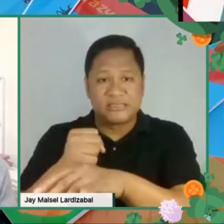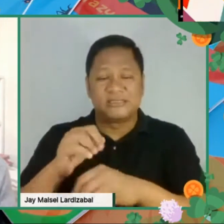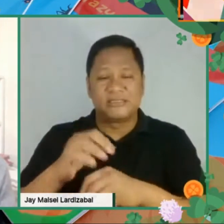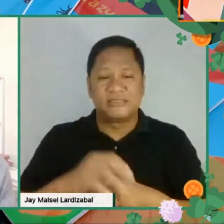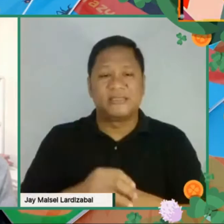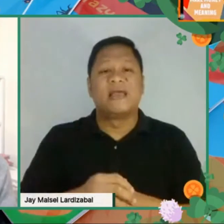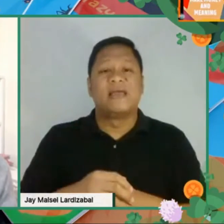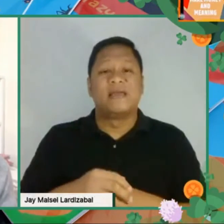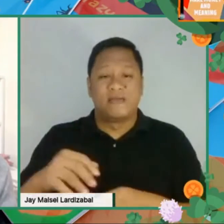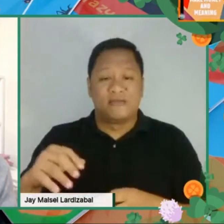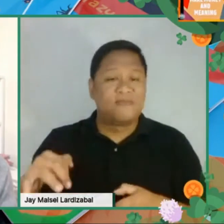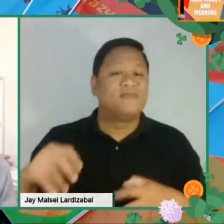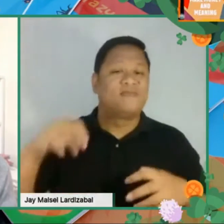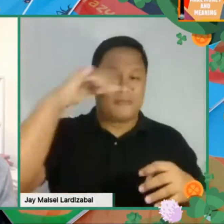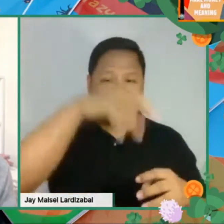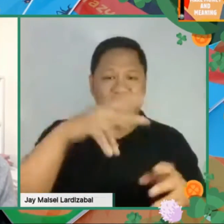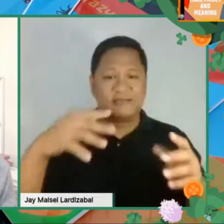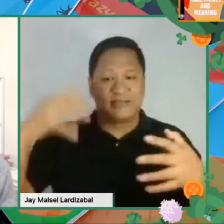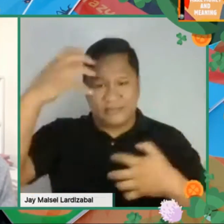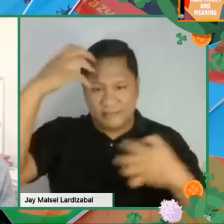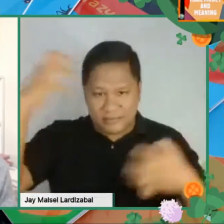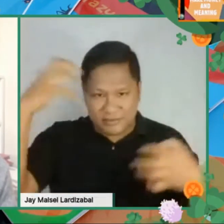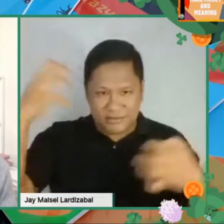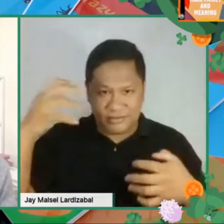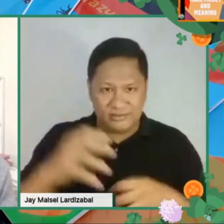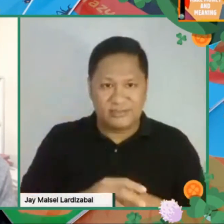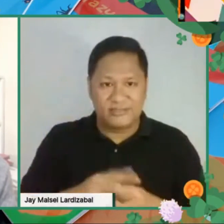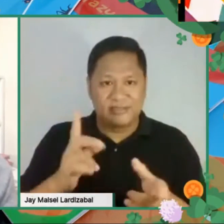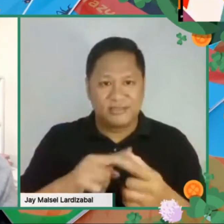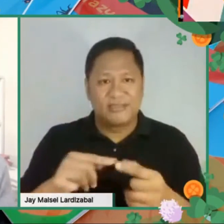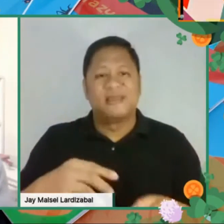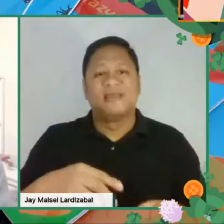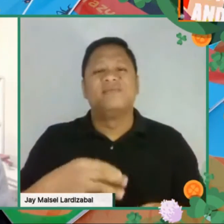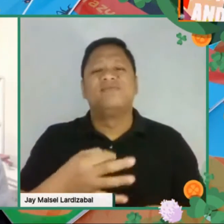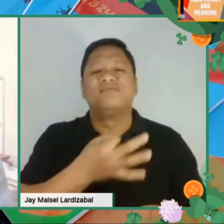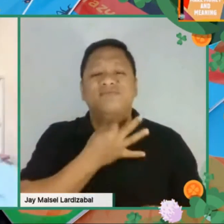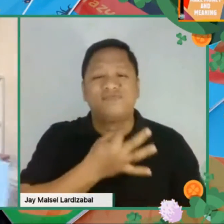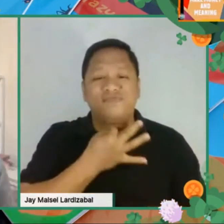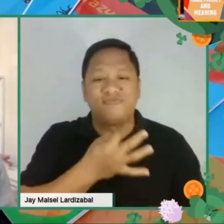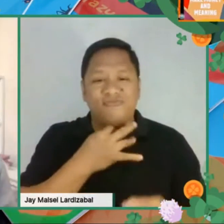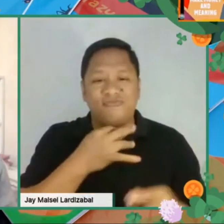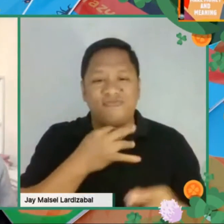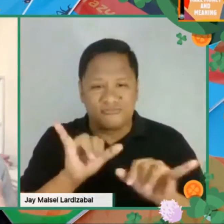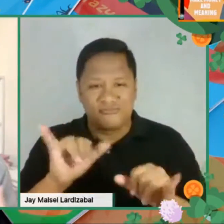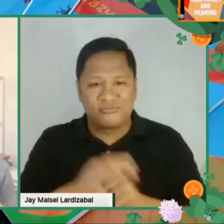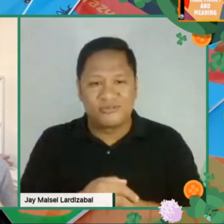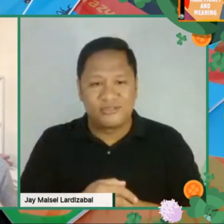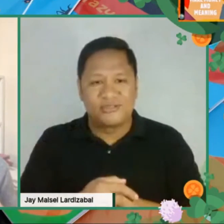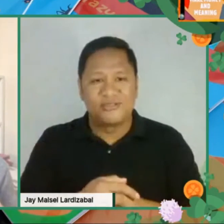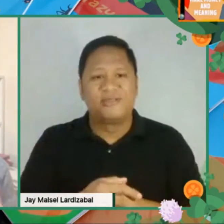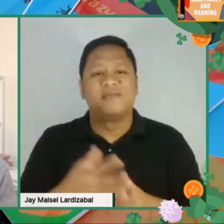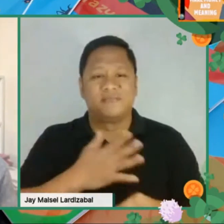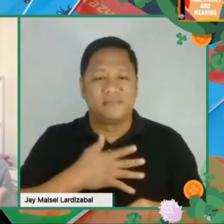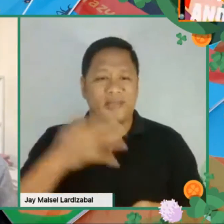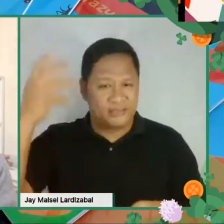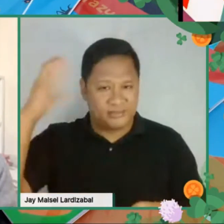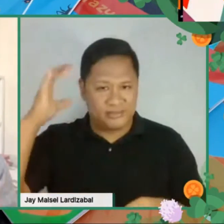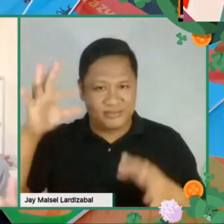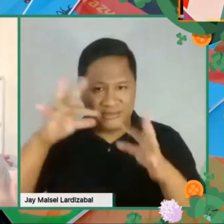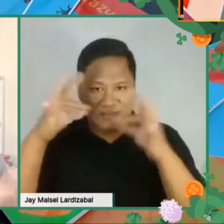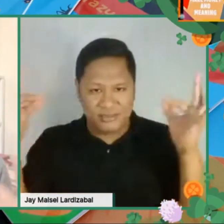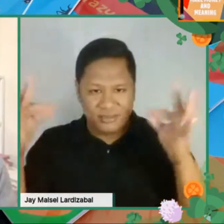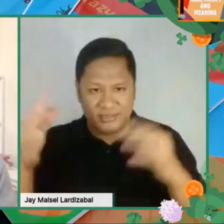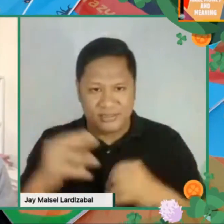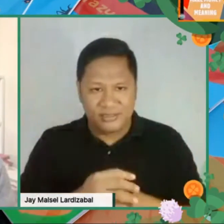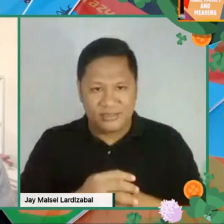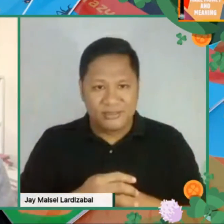monkey, digs like a bunny, and hops like a frog. And then, my crazy cat, because he did